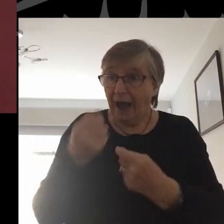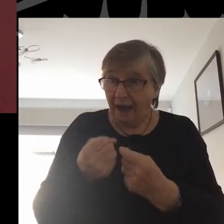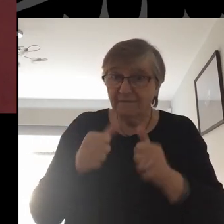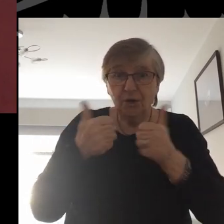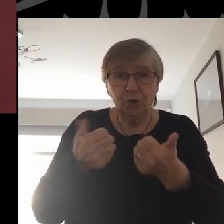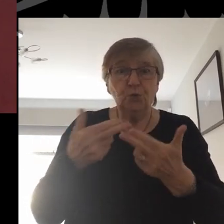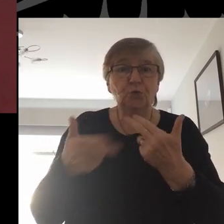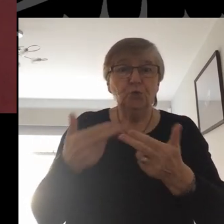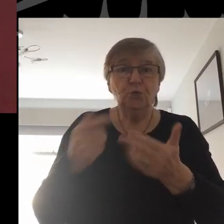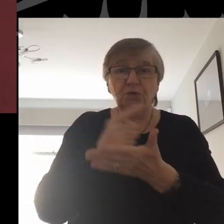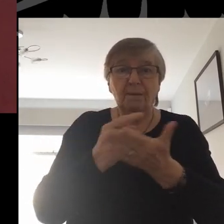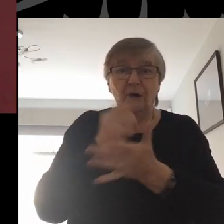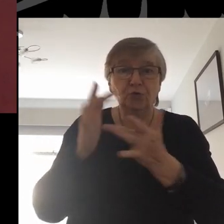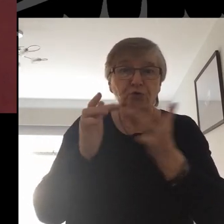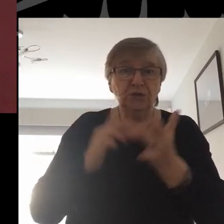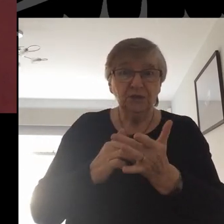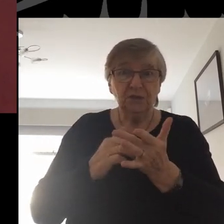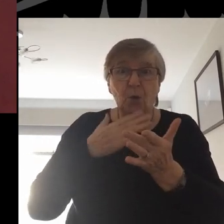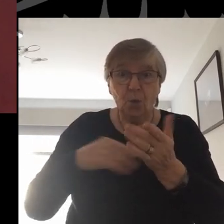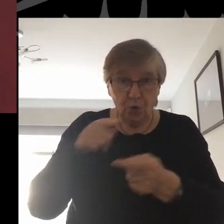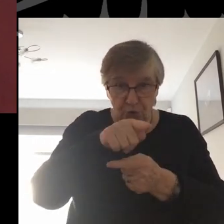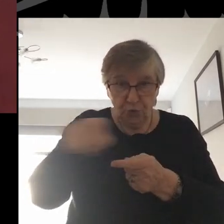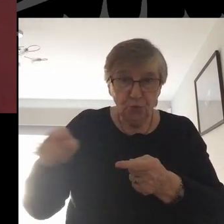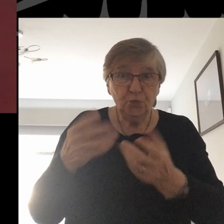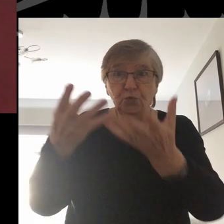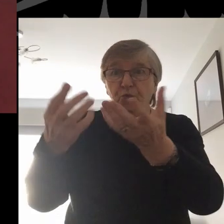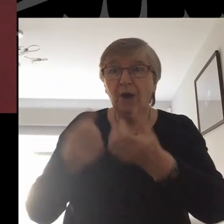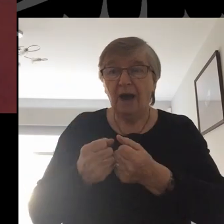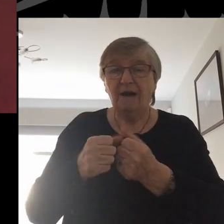news, and we want you to have it too.